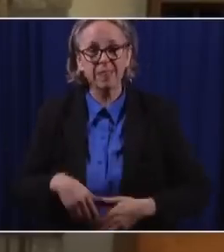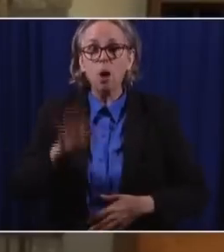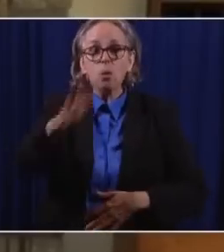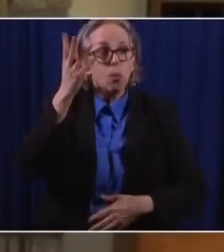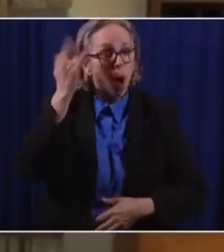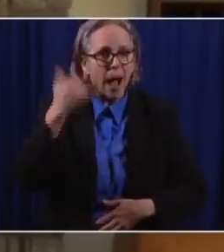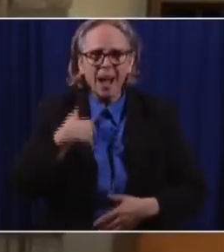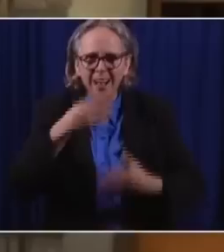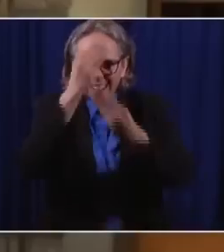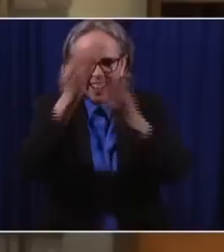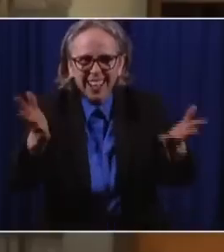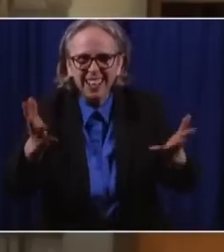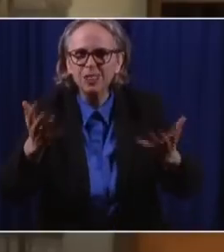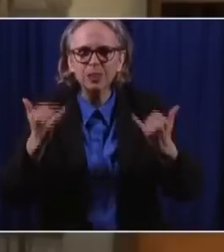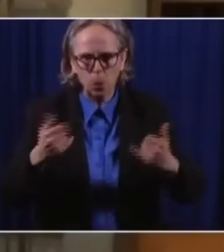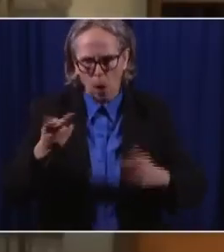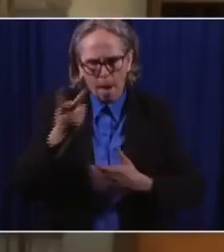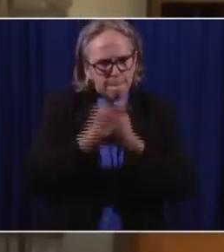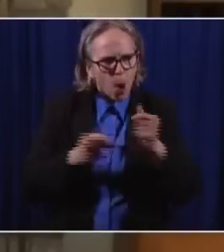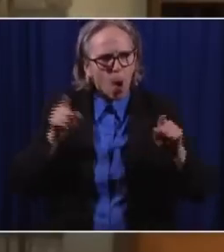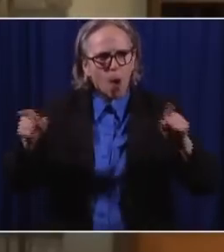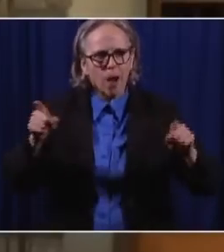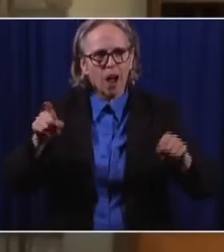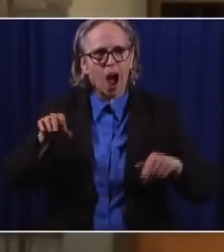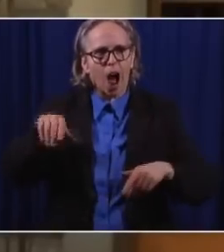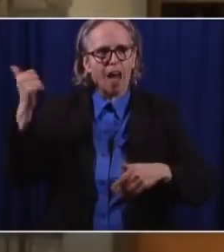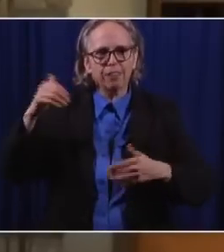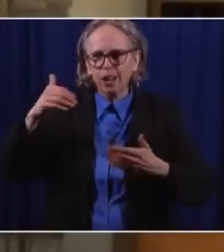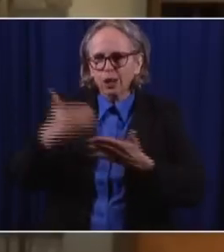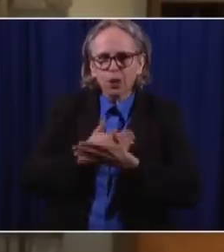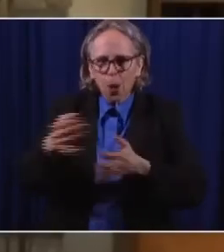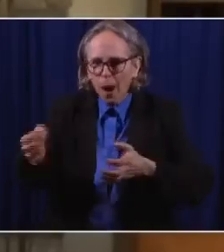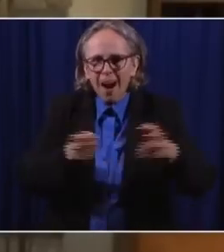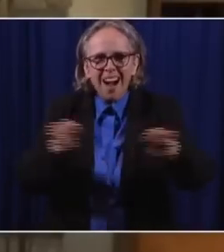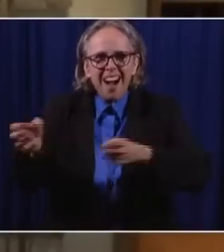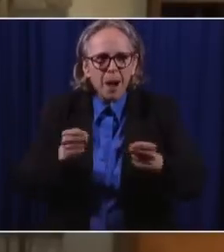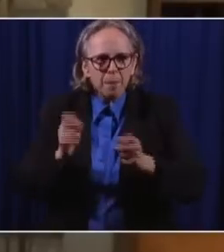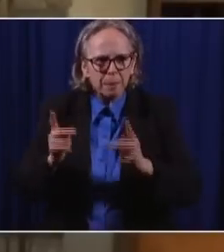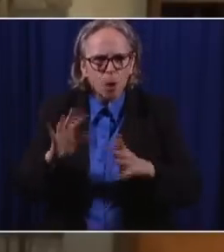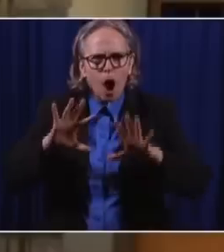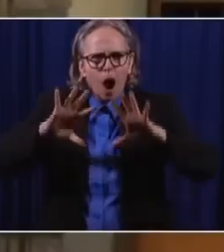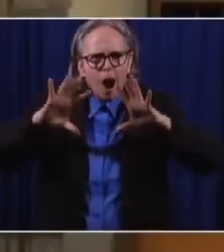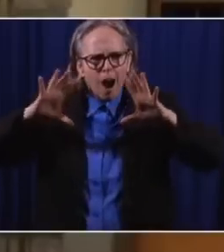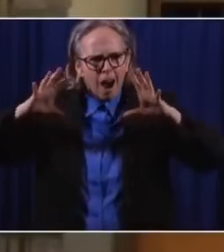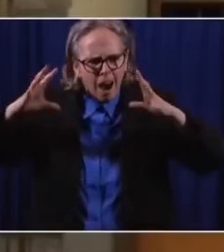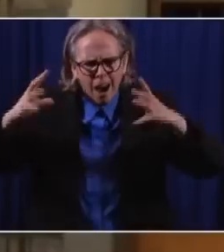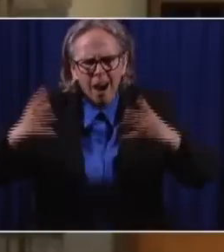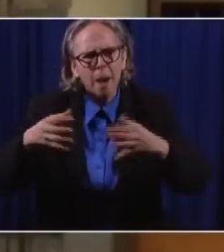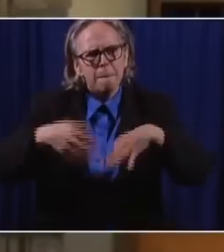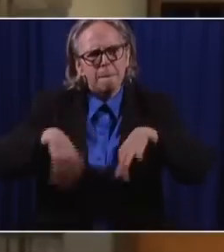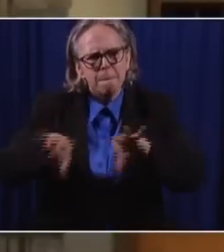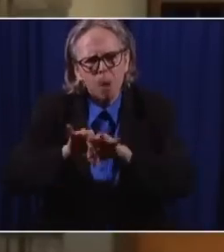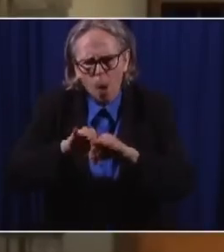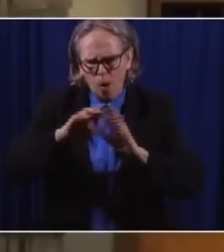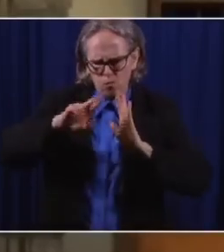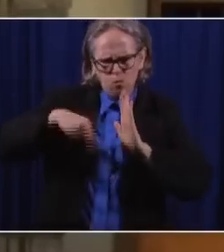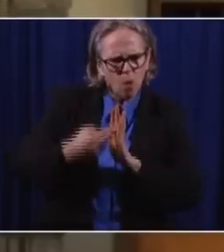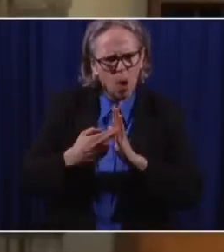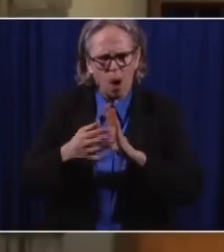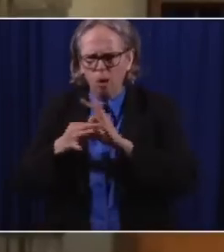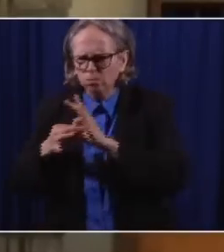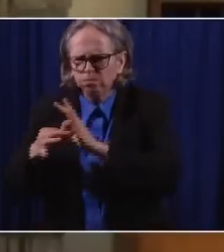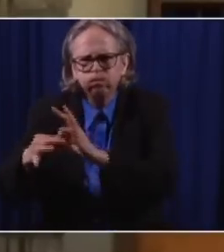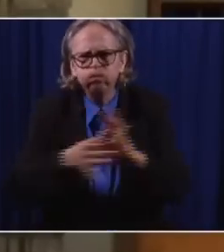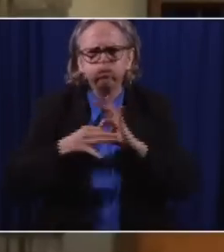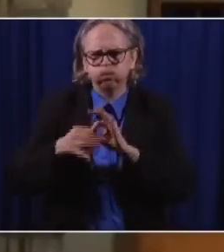members because they are very important. They play an integral part in what we do every single day and what we're